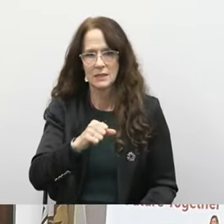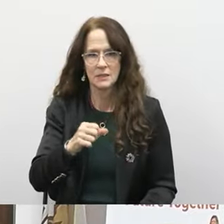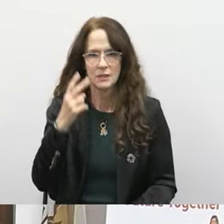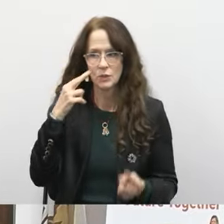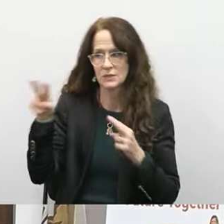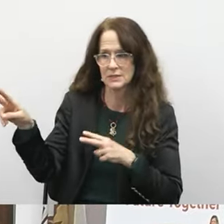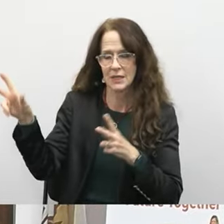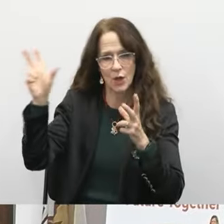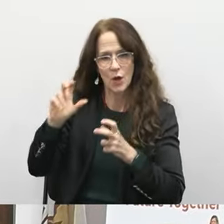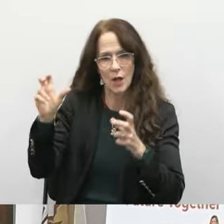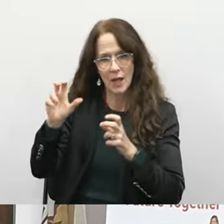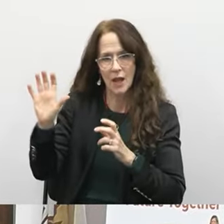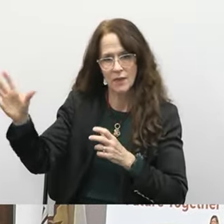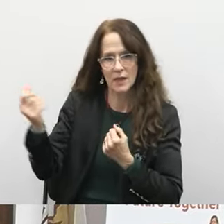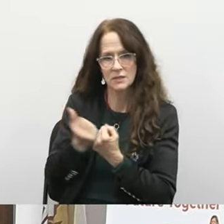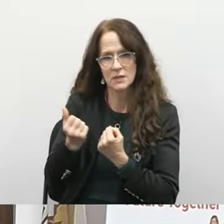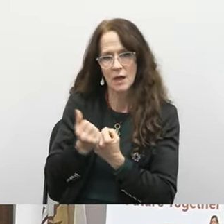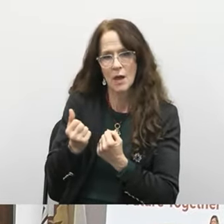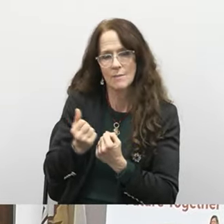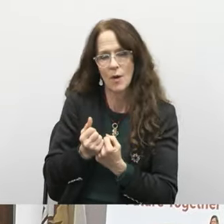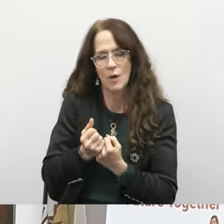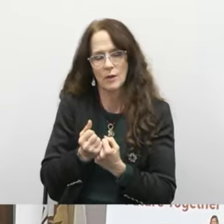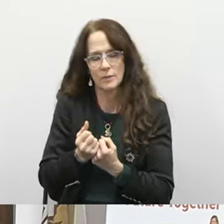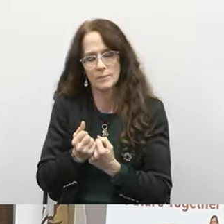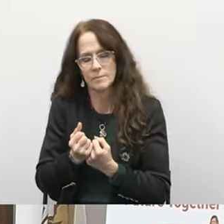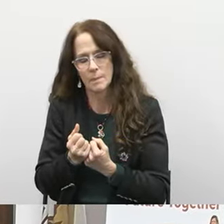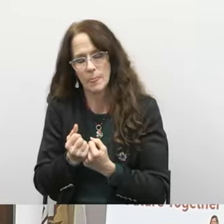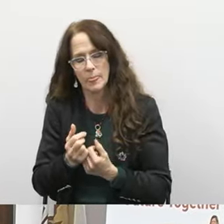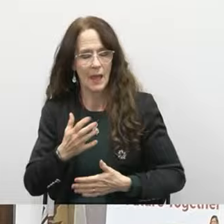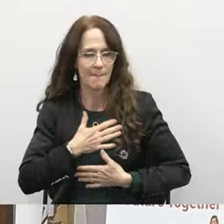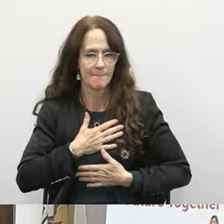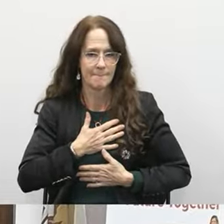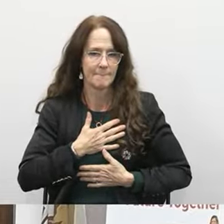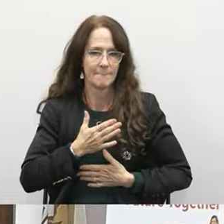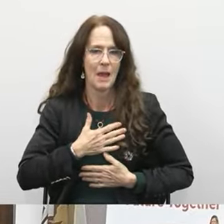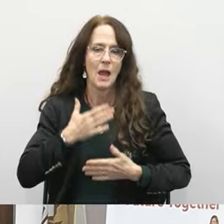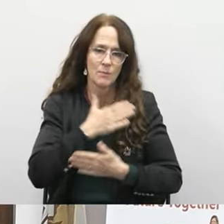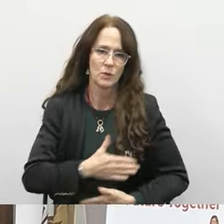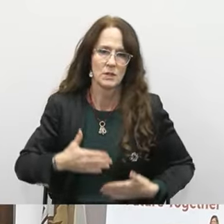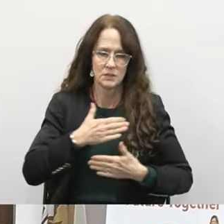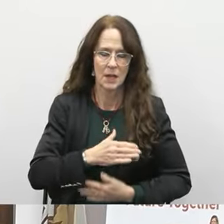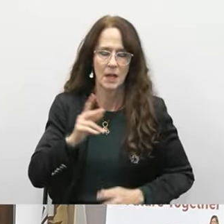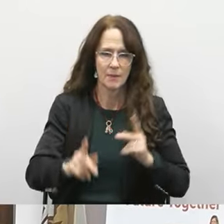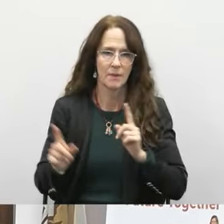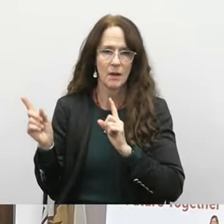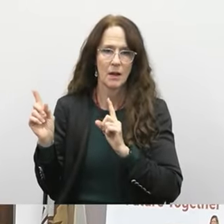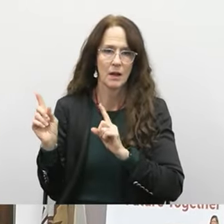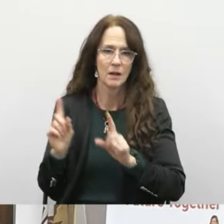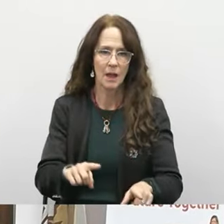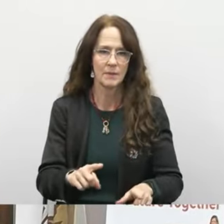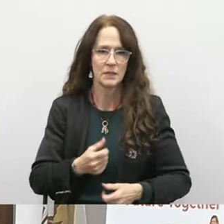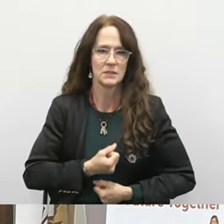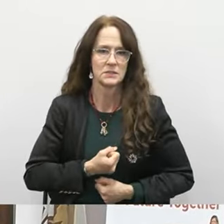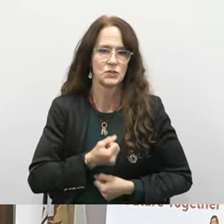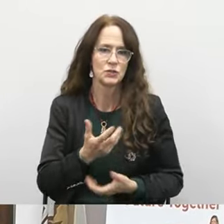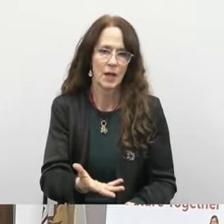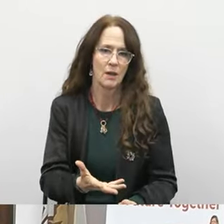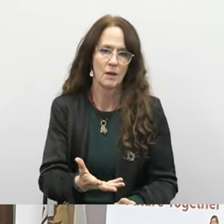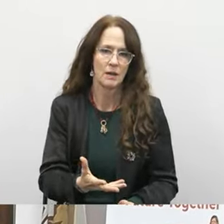or hear. And express my appreciation first for folks coming in and sharing public comment, but it is